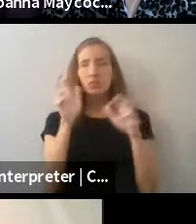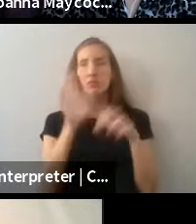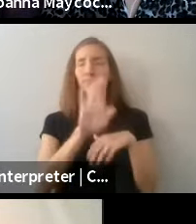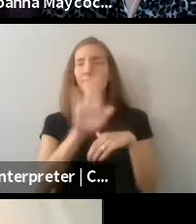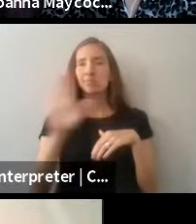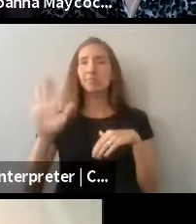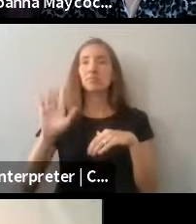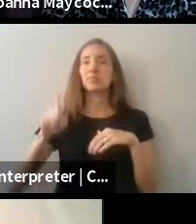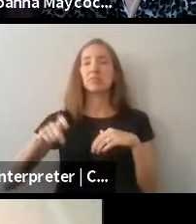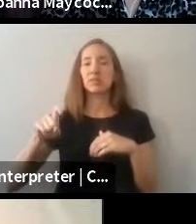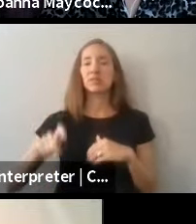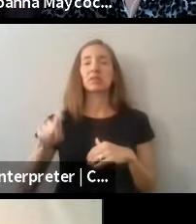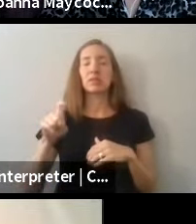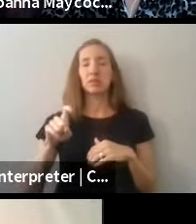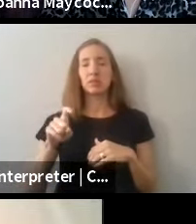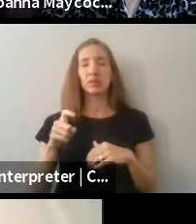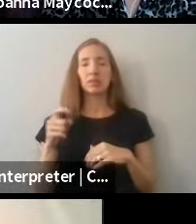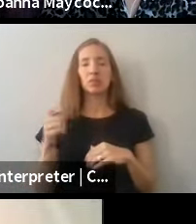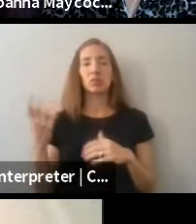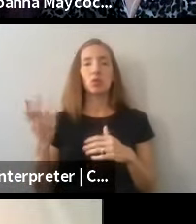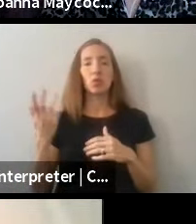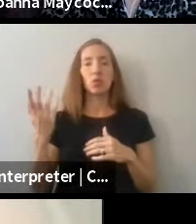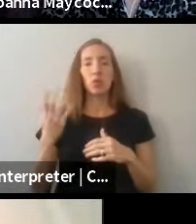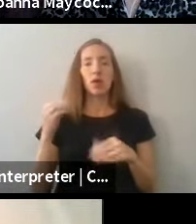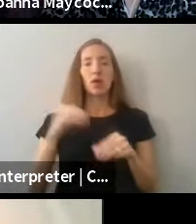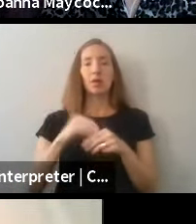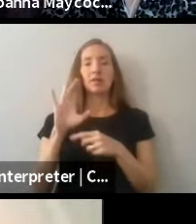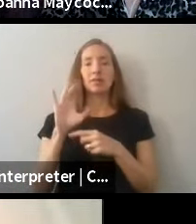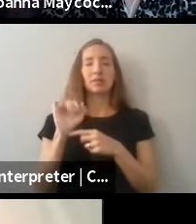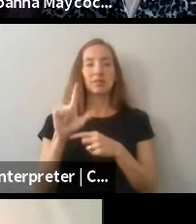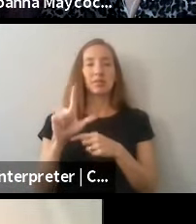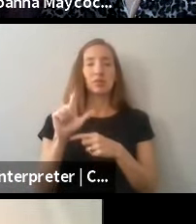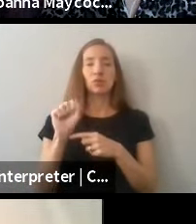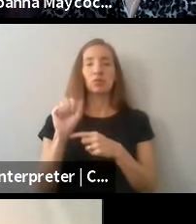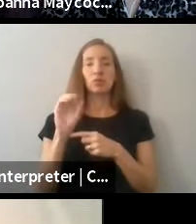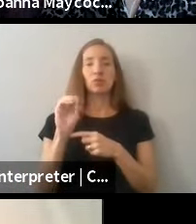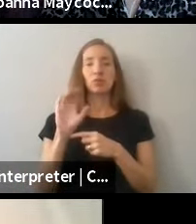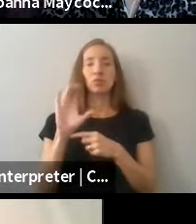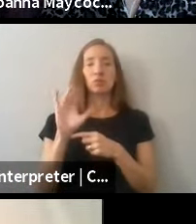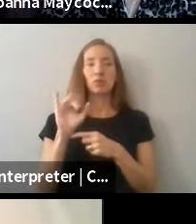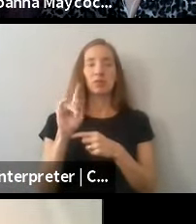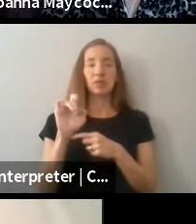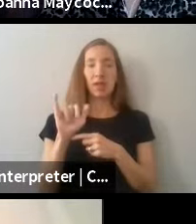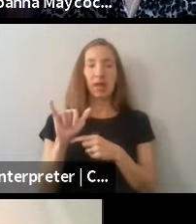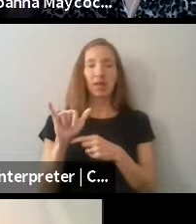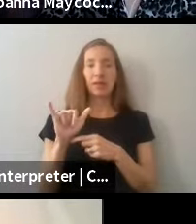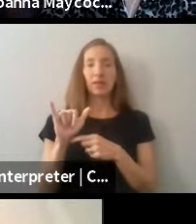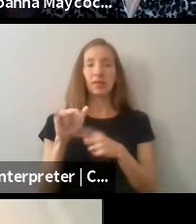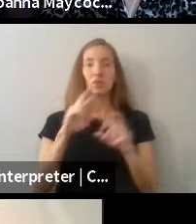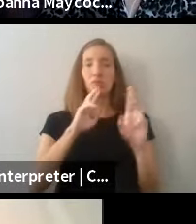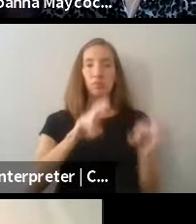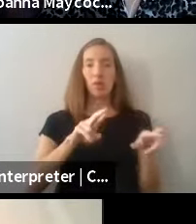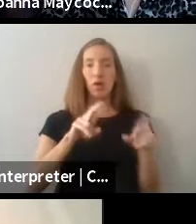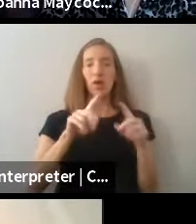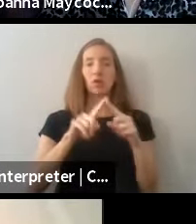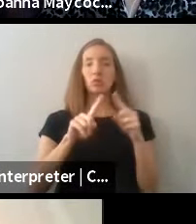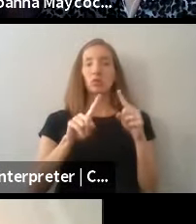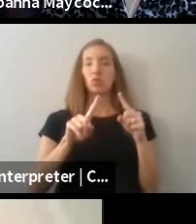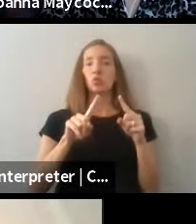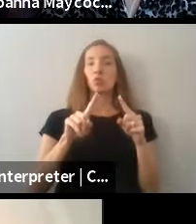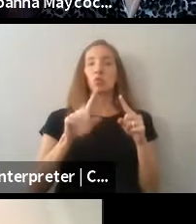needs are of civil society organizations who are responding to the context of increasing reports of domestic violence